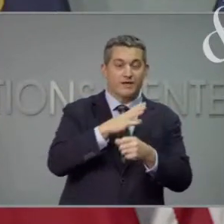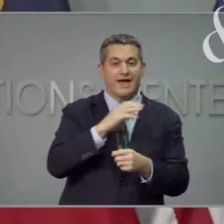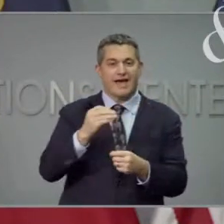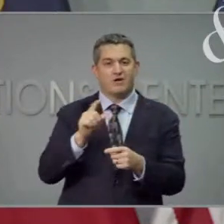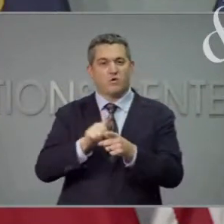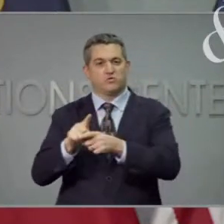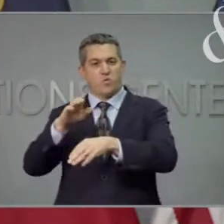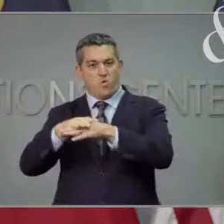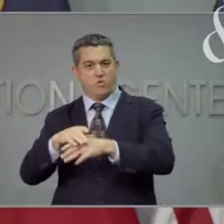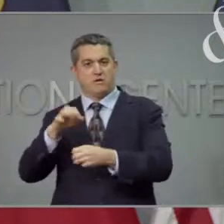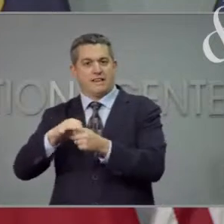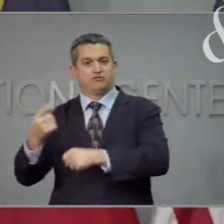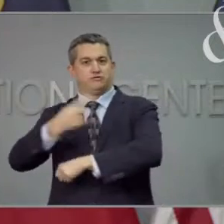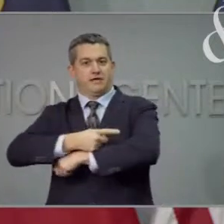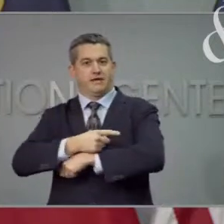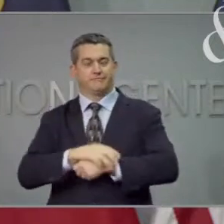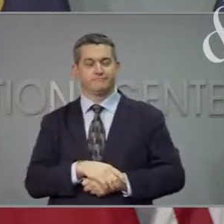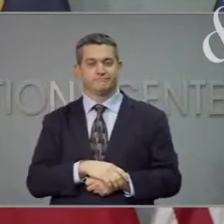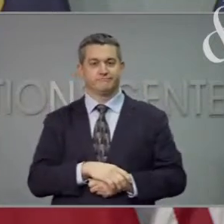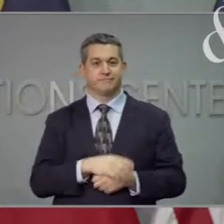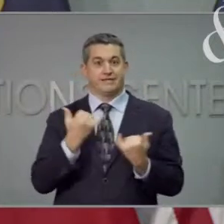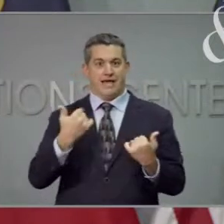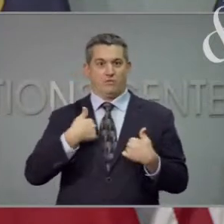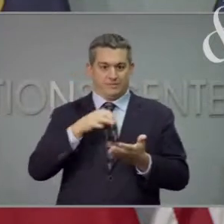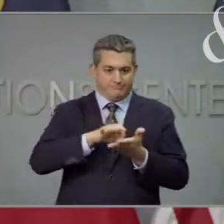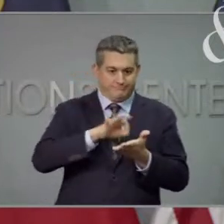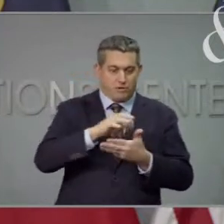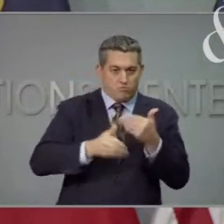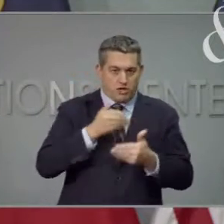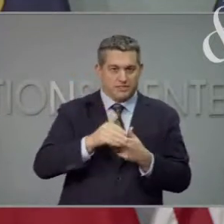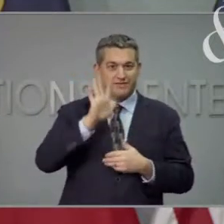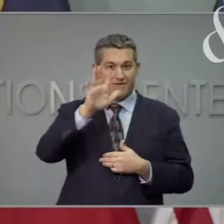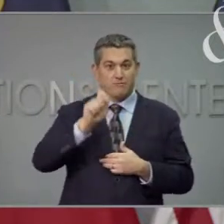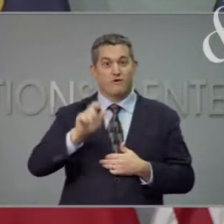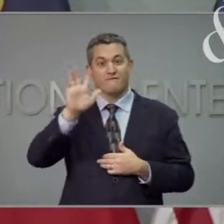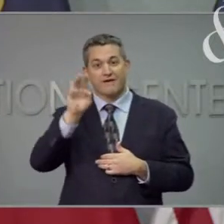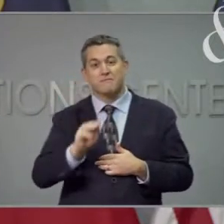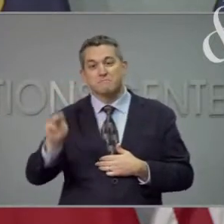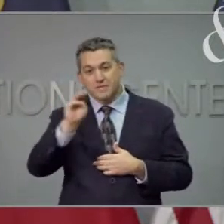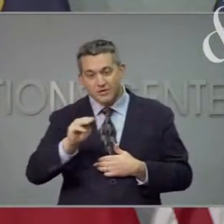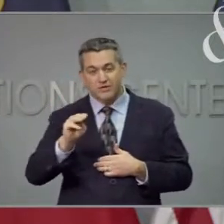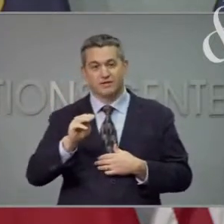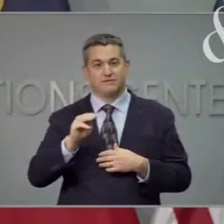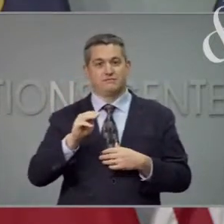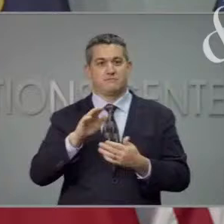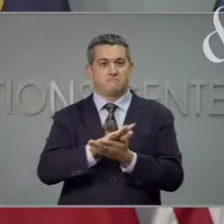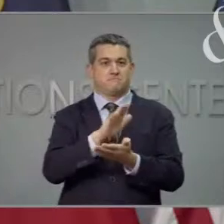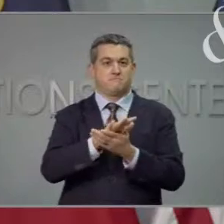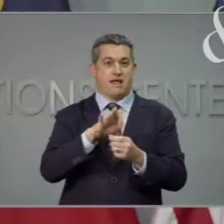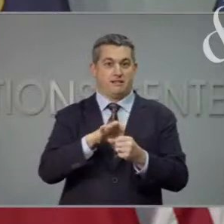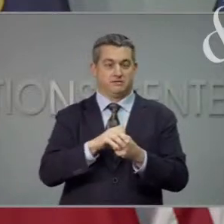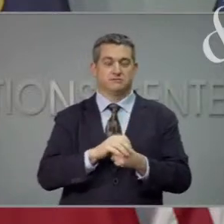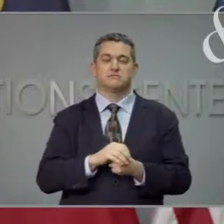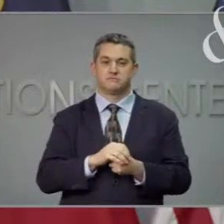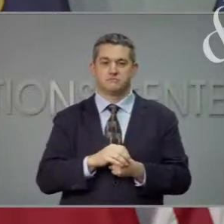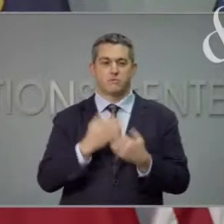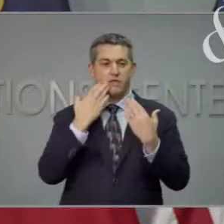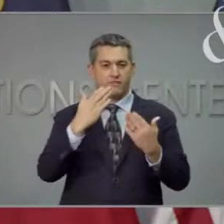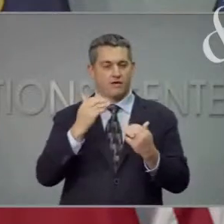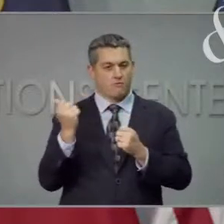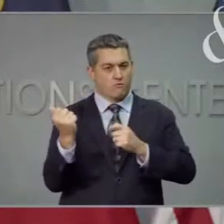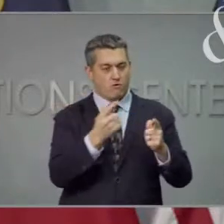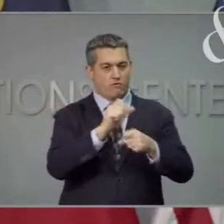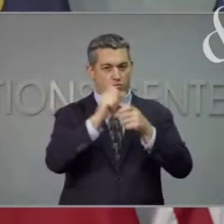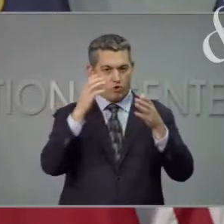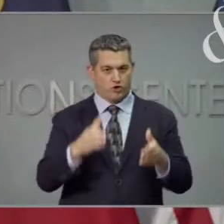day. As we continue to process the 5.5 million ballots, I want to thank the hard work and